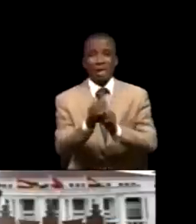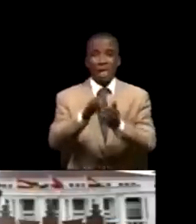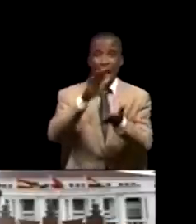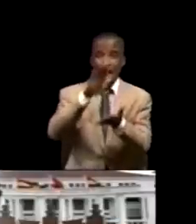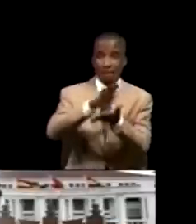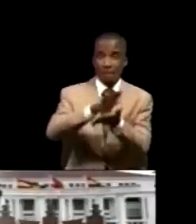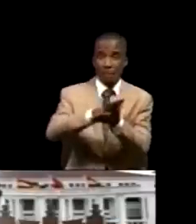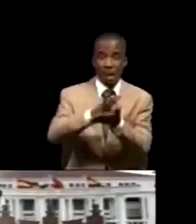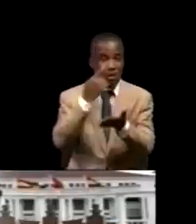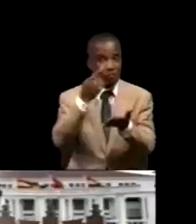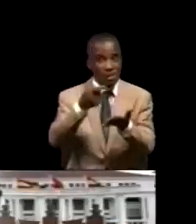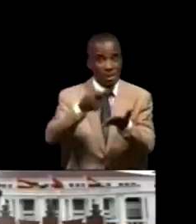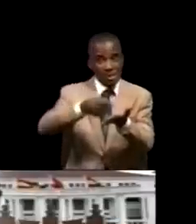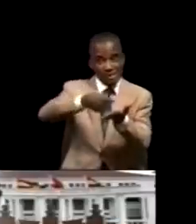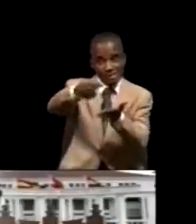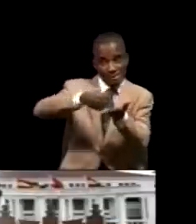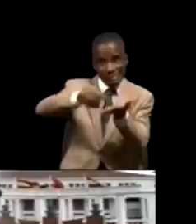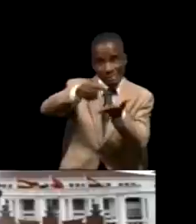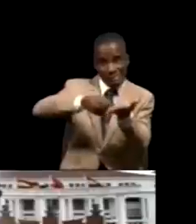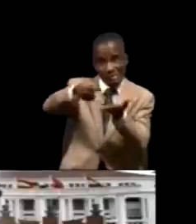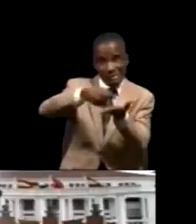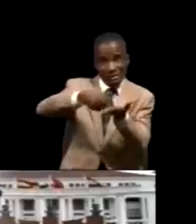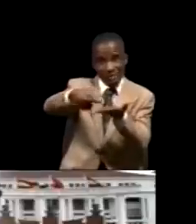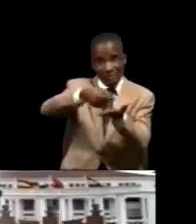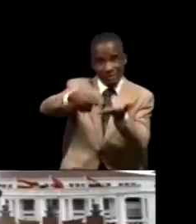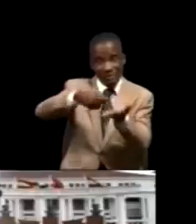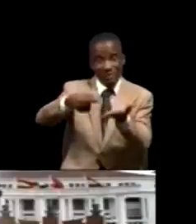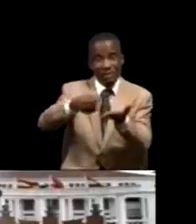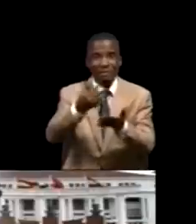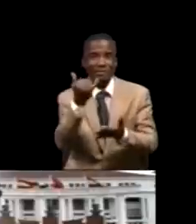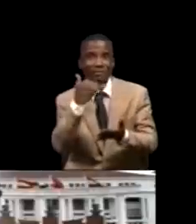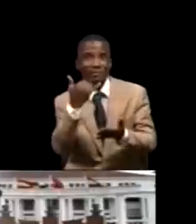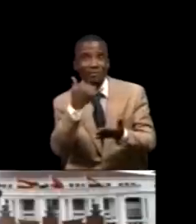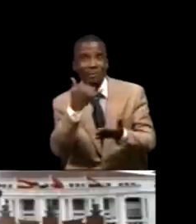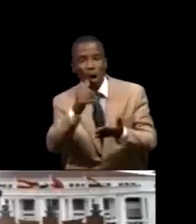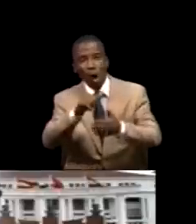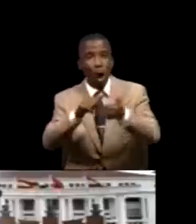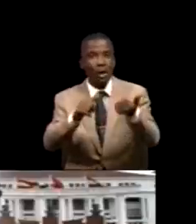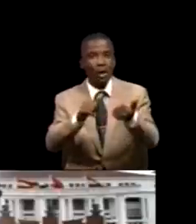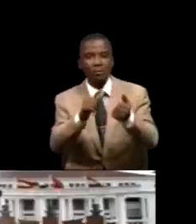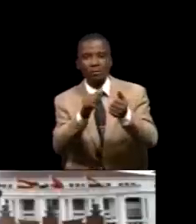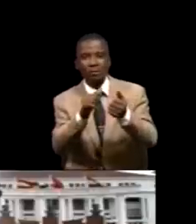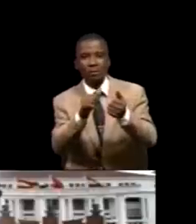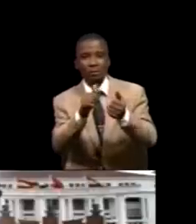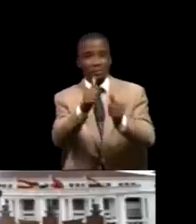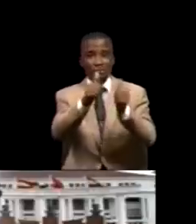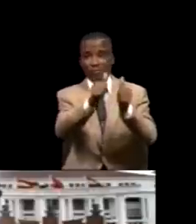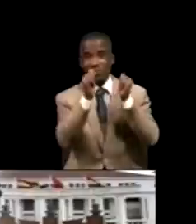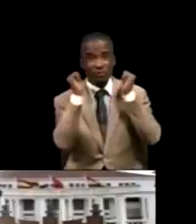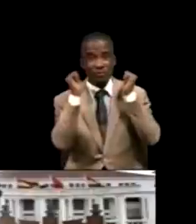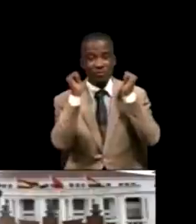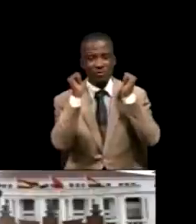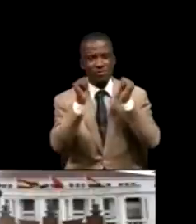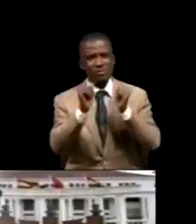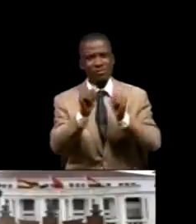you certified by mistake and those that you certified because you didn't want to put spokes in the works.